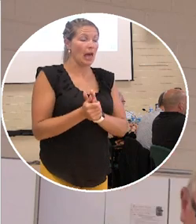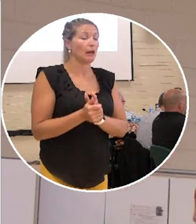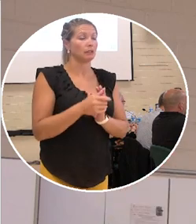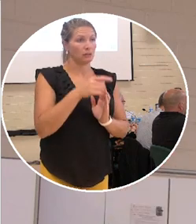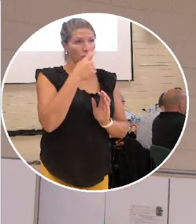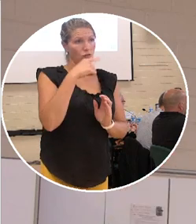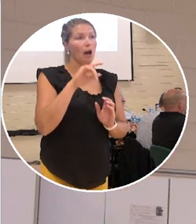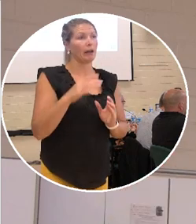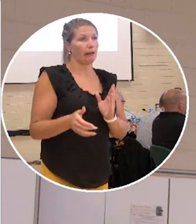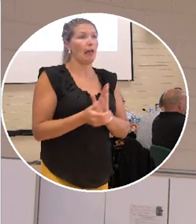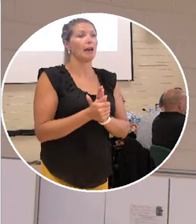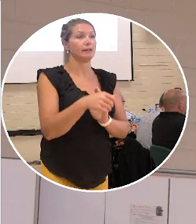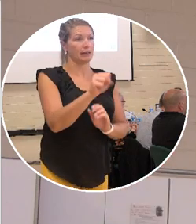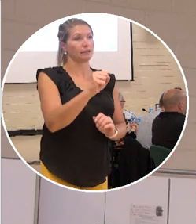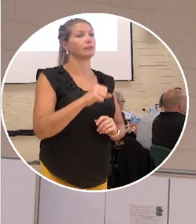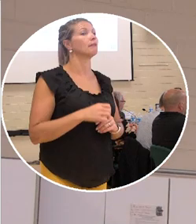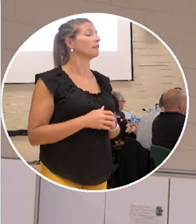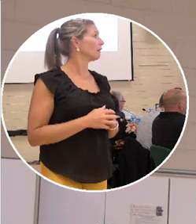okay?